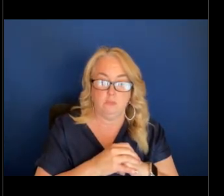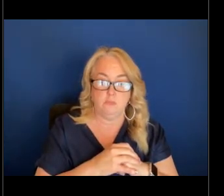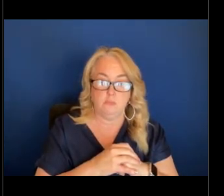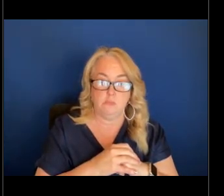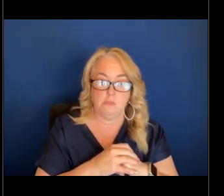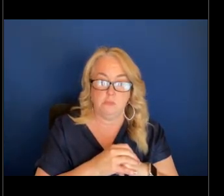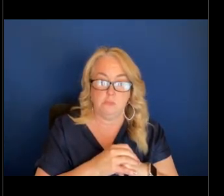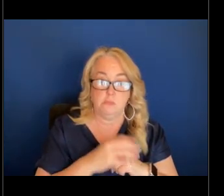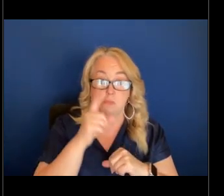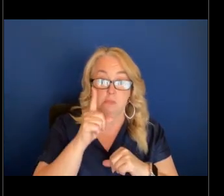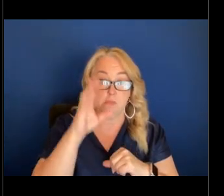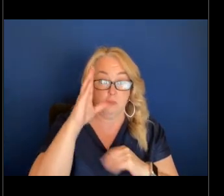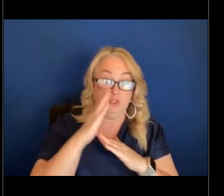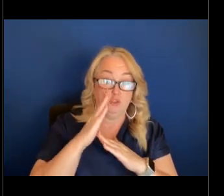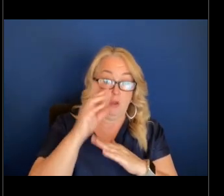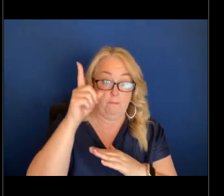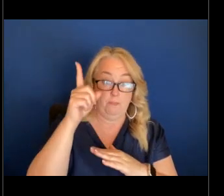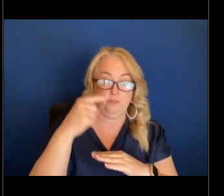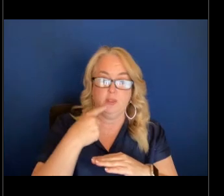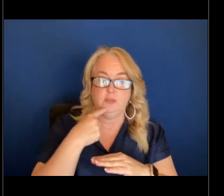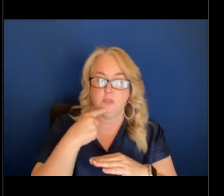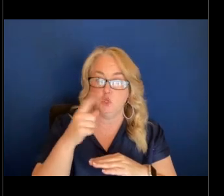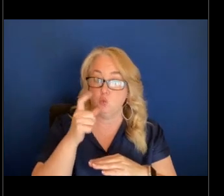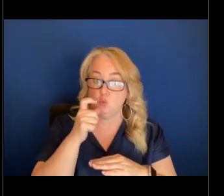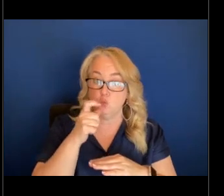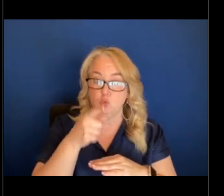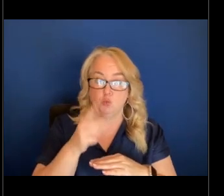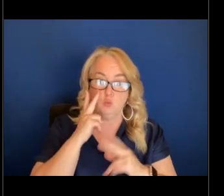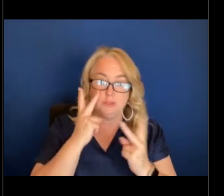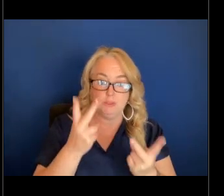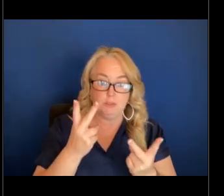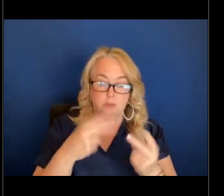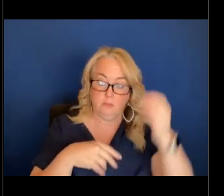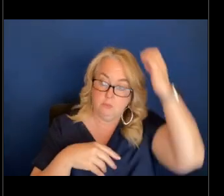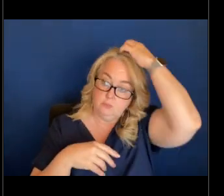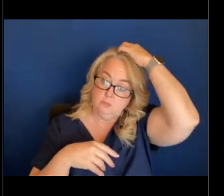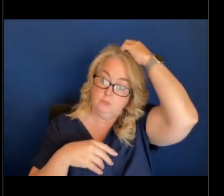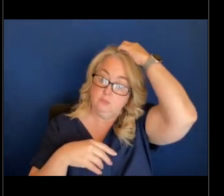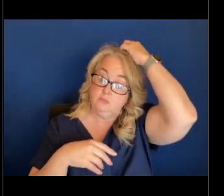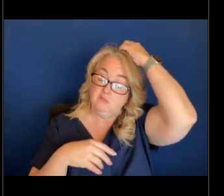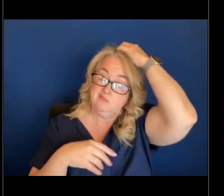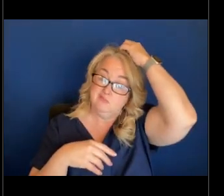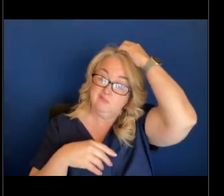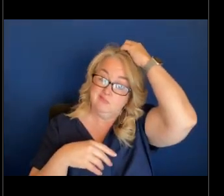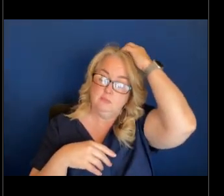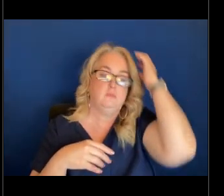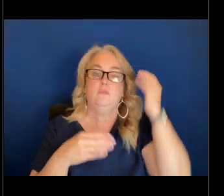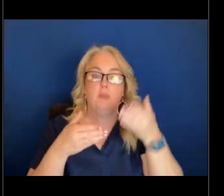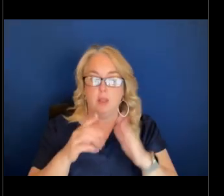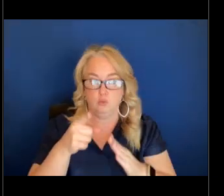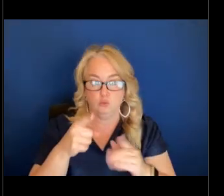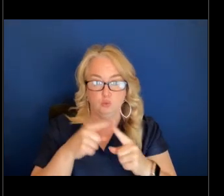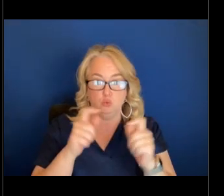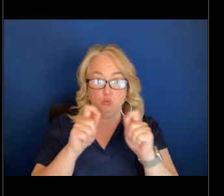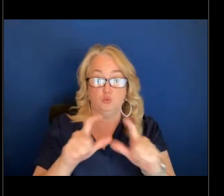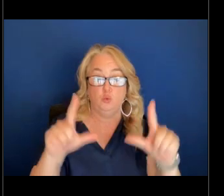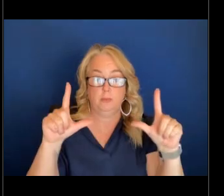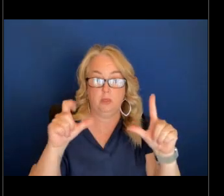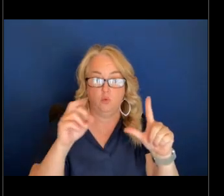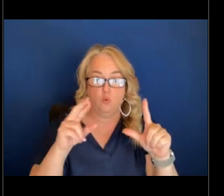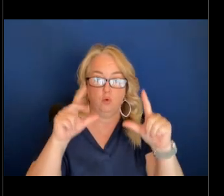At the top, it states whose screen you are viewing and allows you to zoom in or screenshot